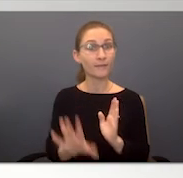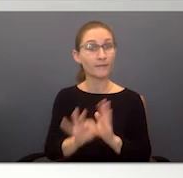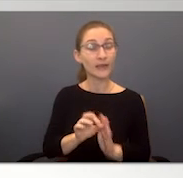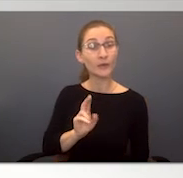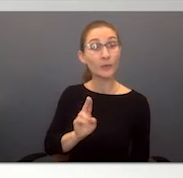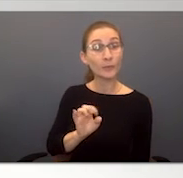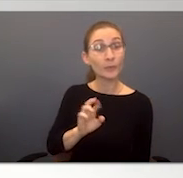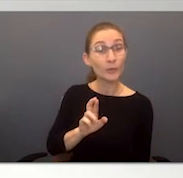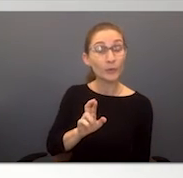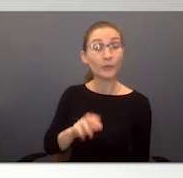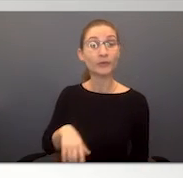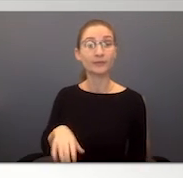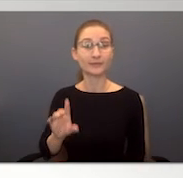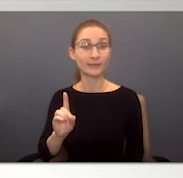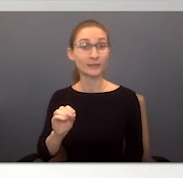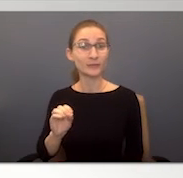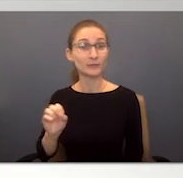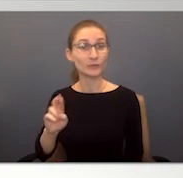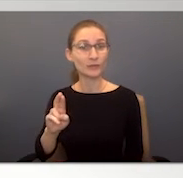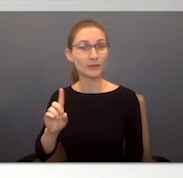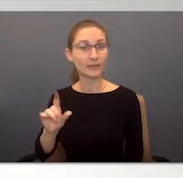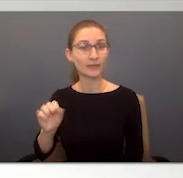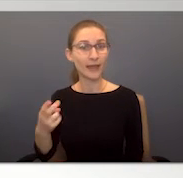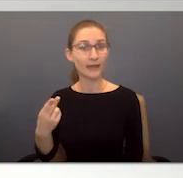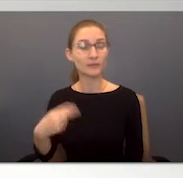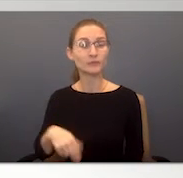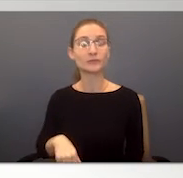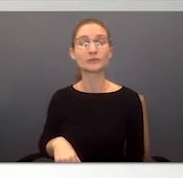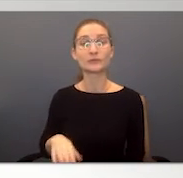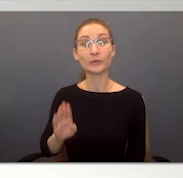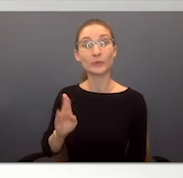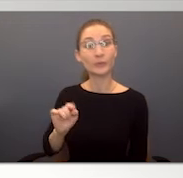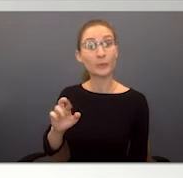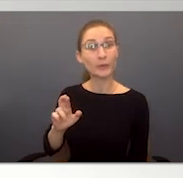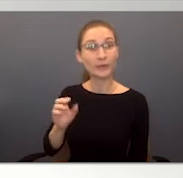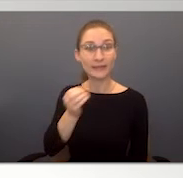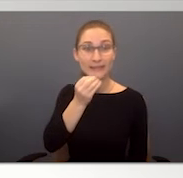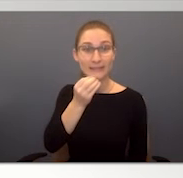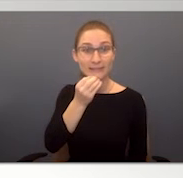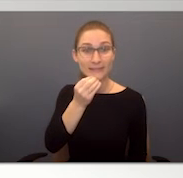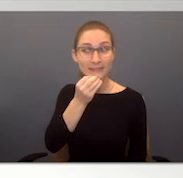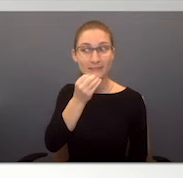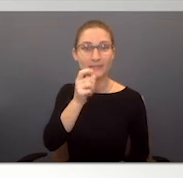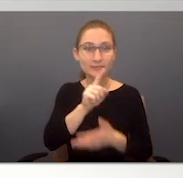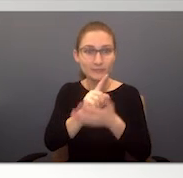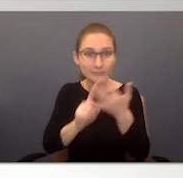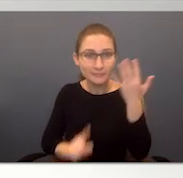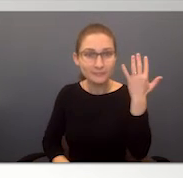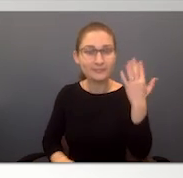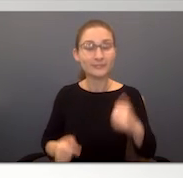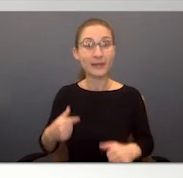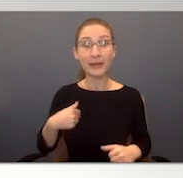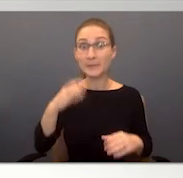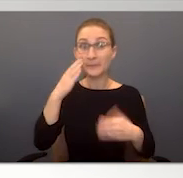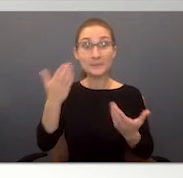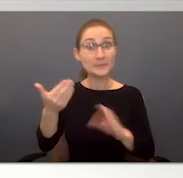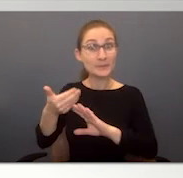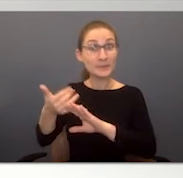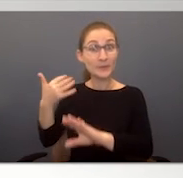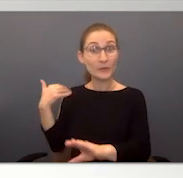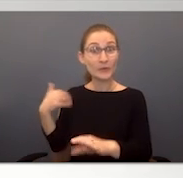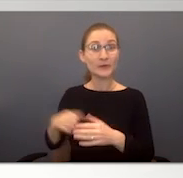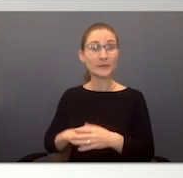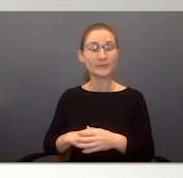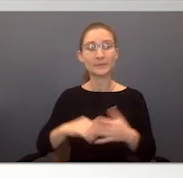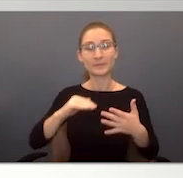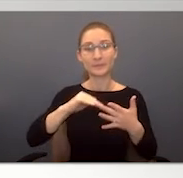are community groups or religious organizations. Please go forward one. Entonces, ejemplos de ayuda